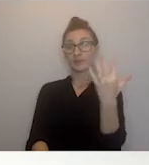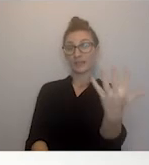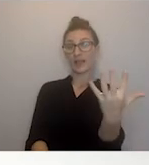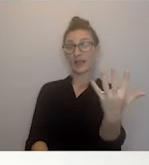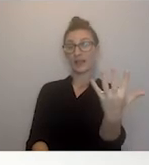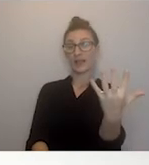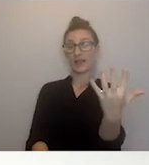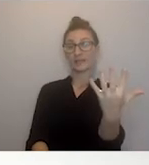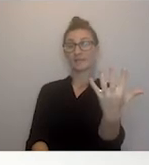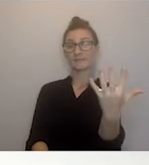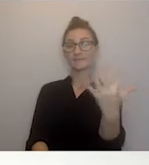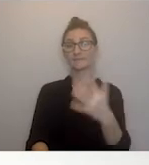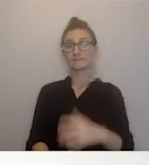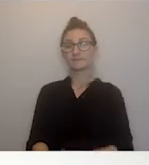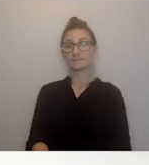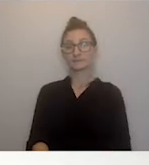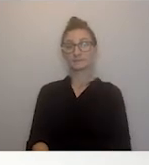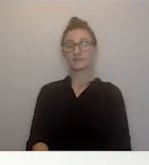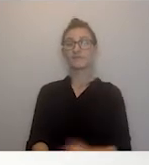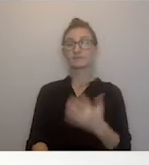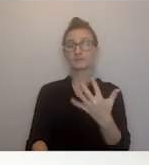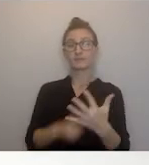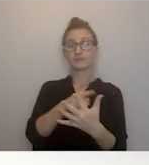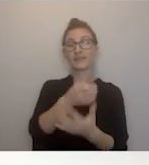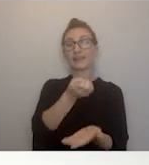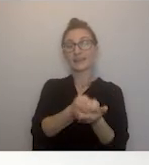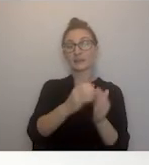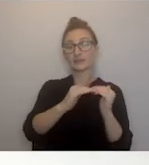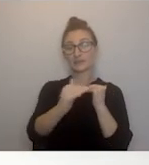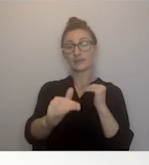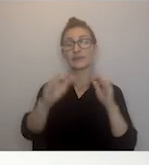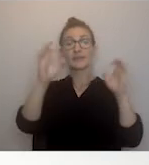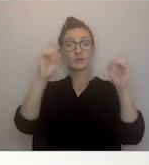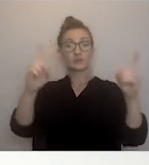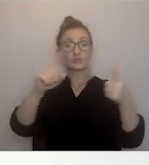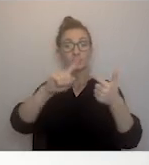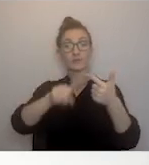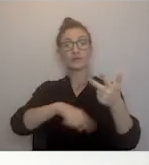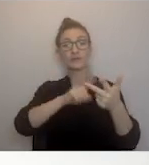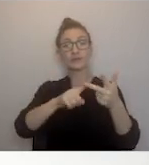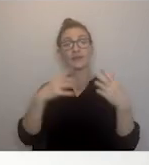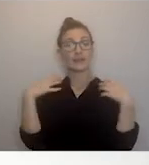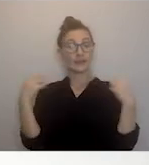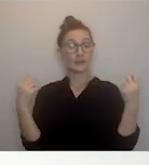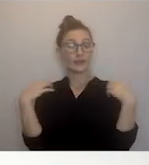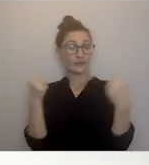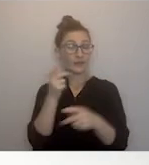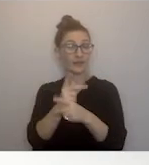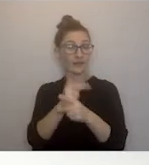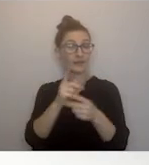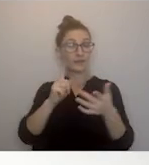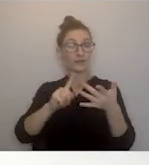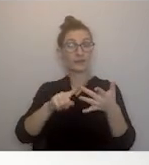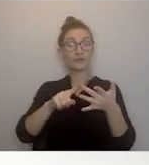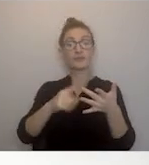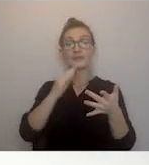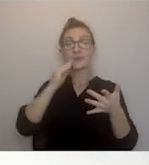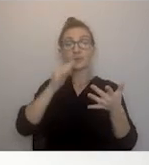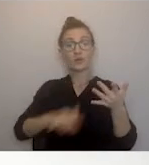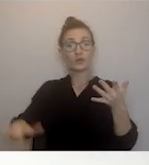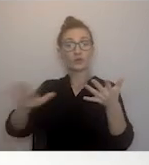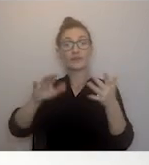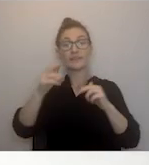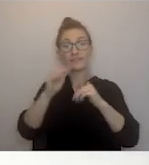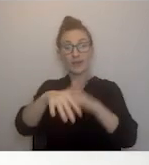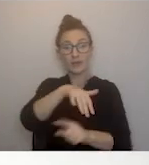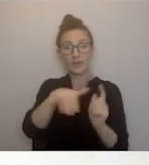So there are 5 main social determinants of health. We have economic stability, education, health and healthcare, neighborhood and